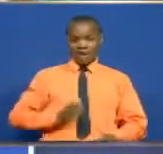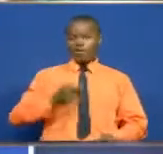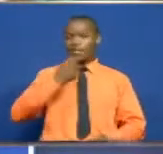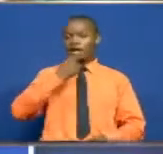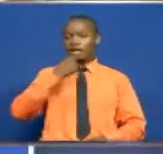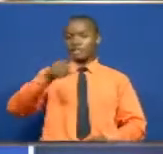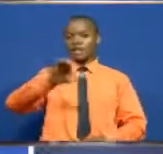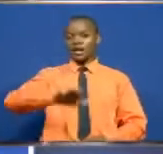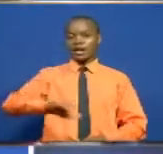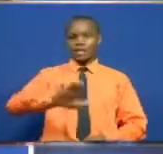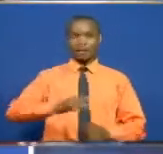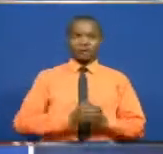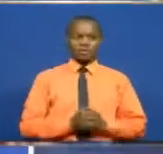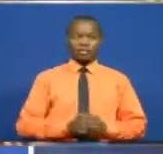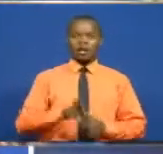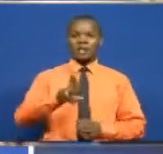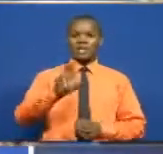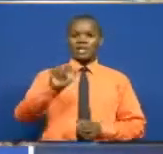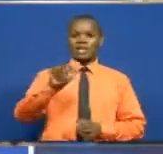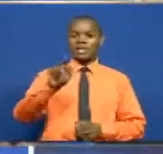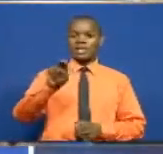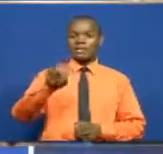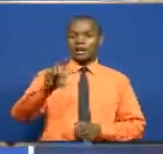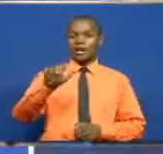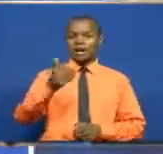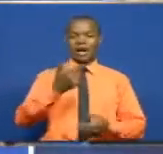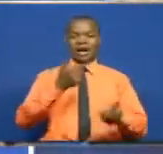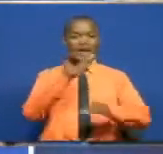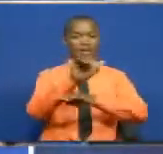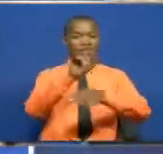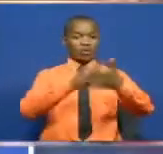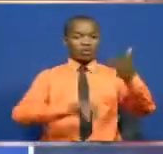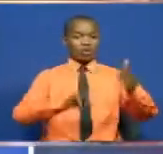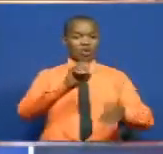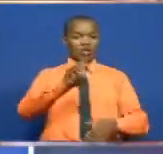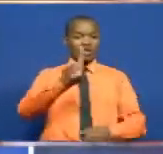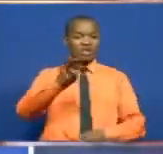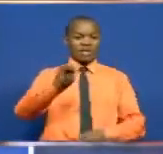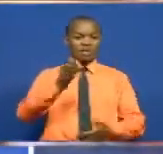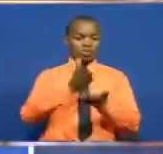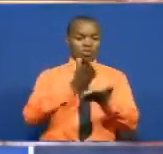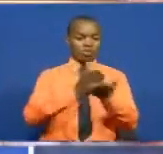region. Rasanga urging the ODM party to restore confidence among its supporters.